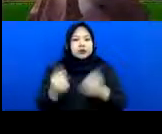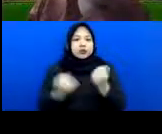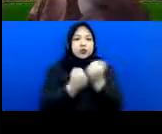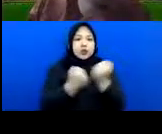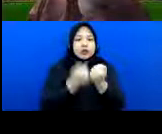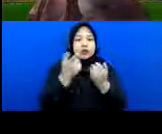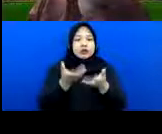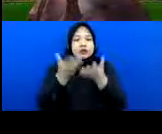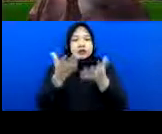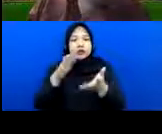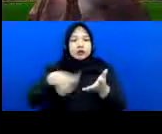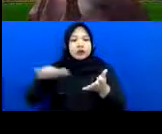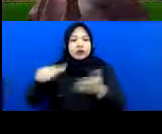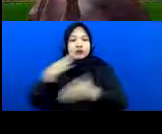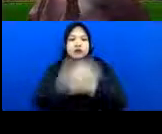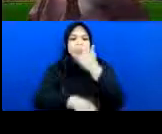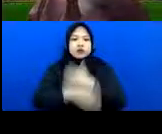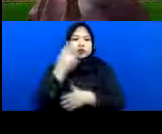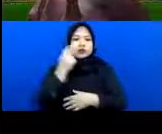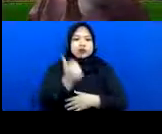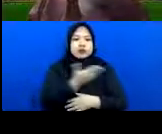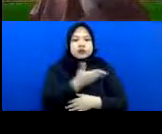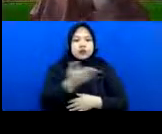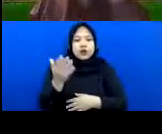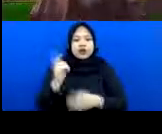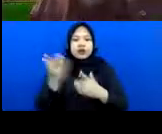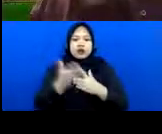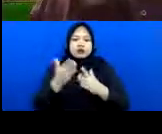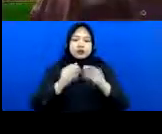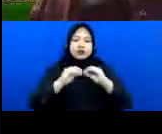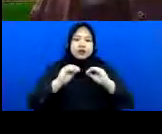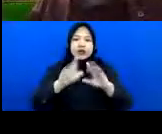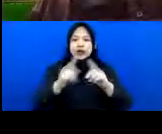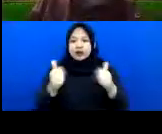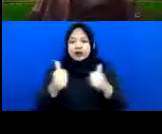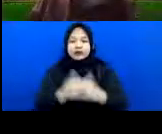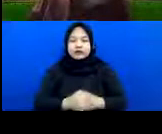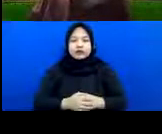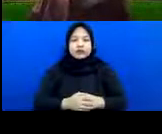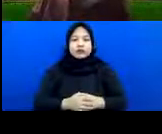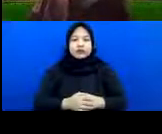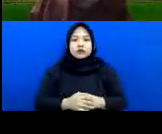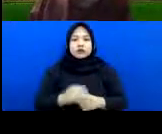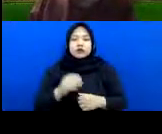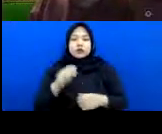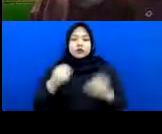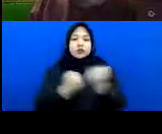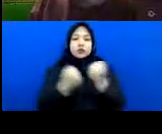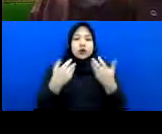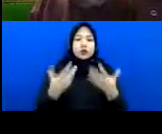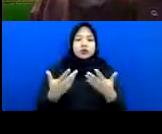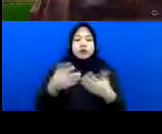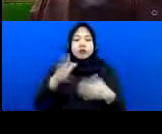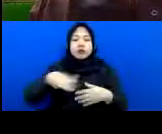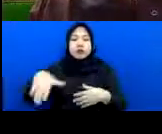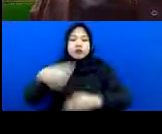be provided to children with disabilities that enable them to have adequate access to education. What kind of support have